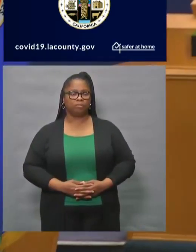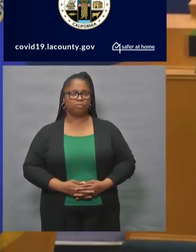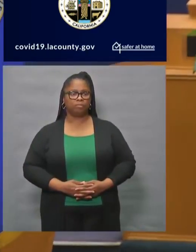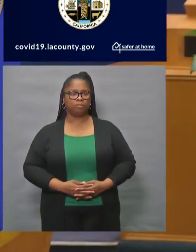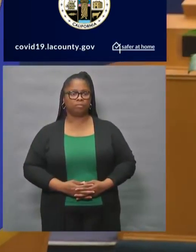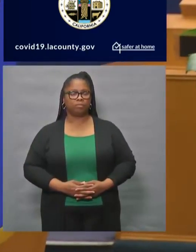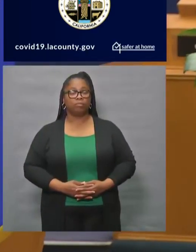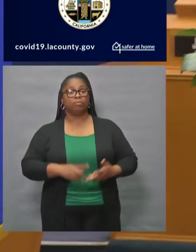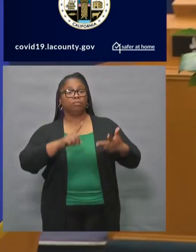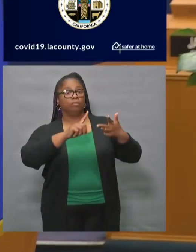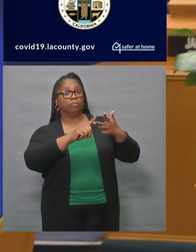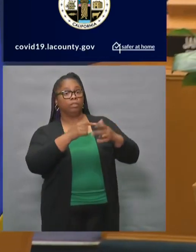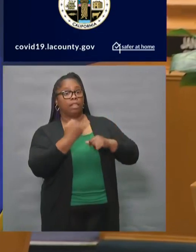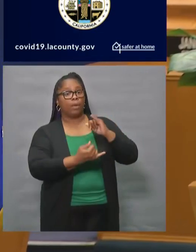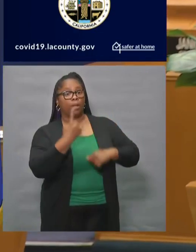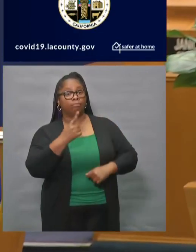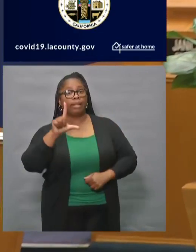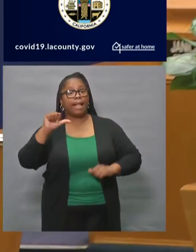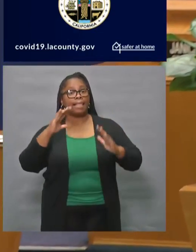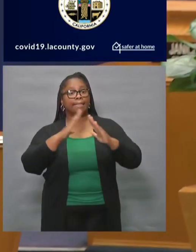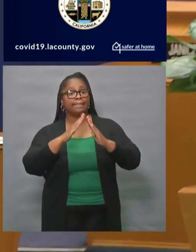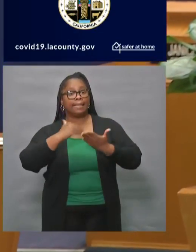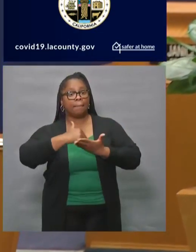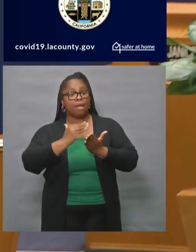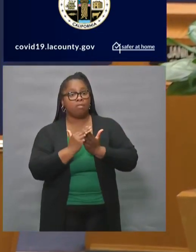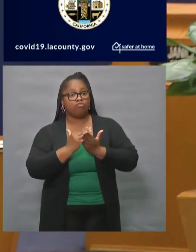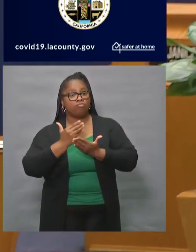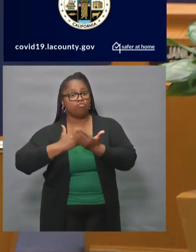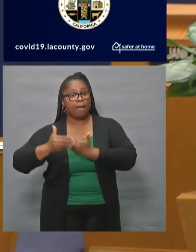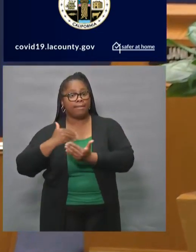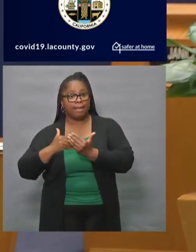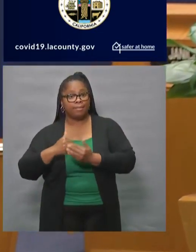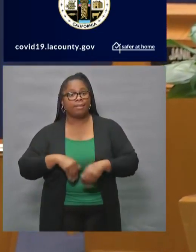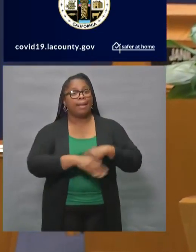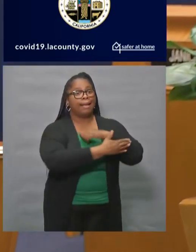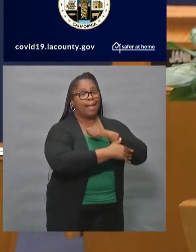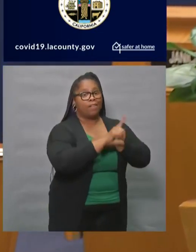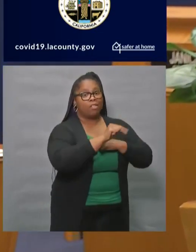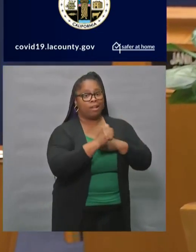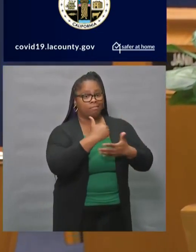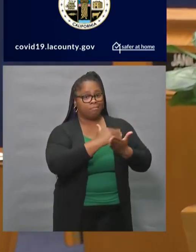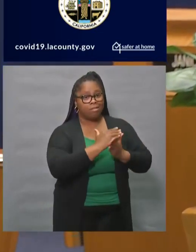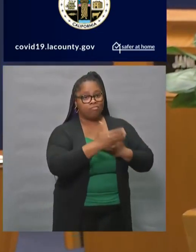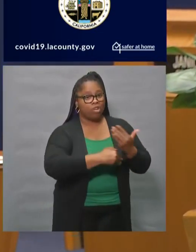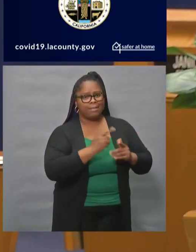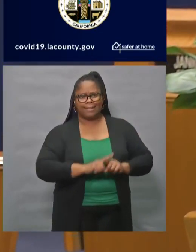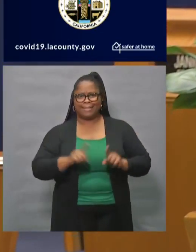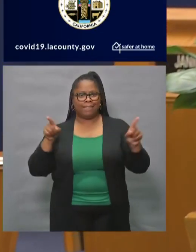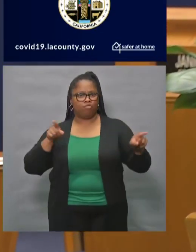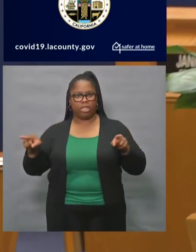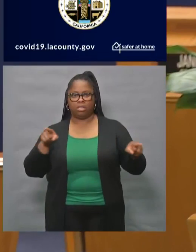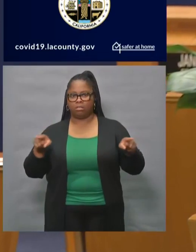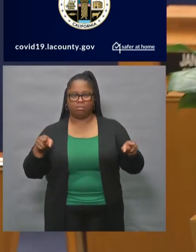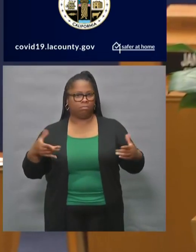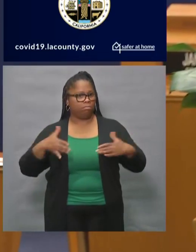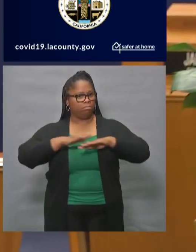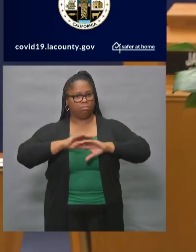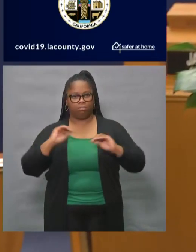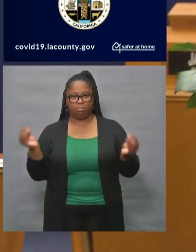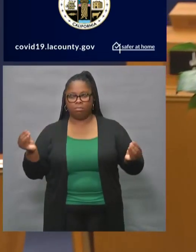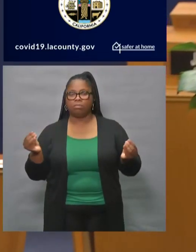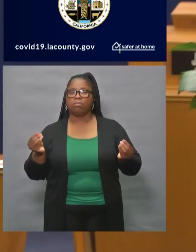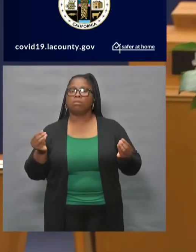And then on the last question, LA City's budget process is different than the County of Los Angeles. At this point, there are no